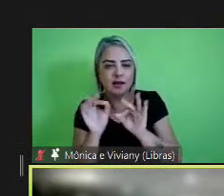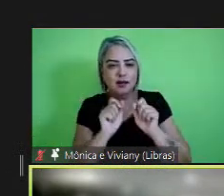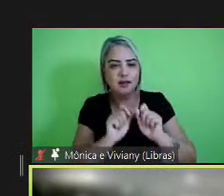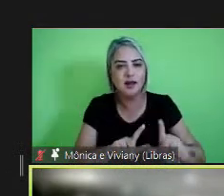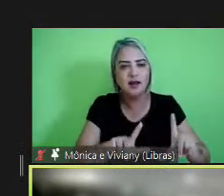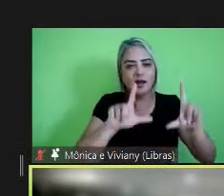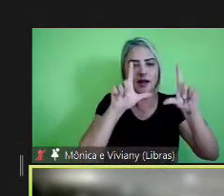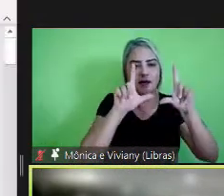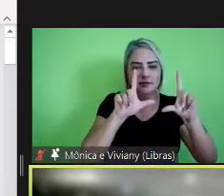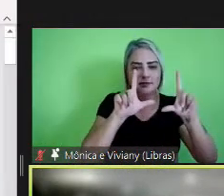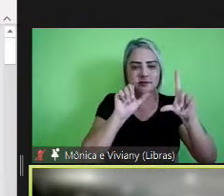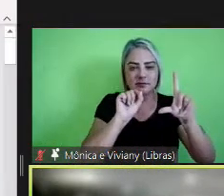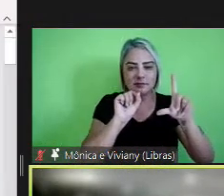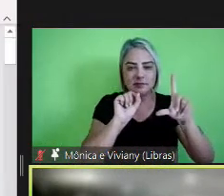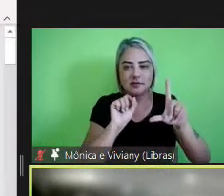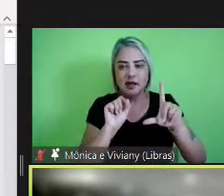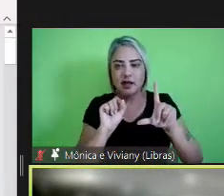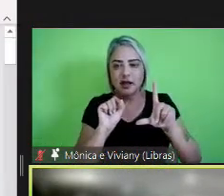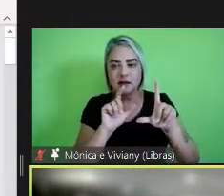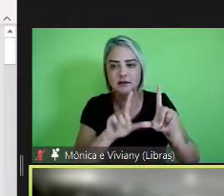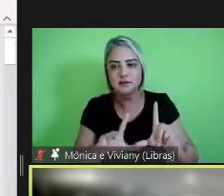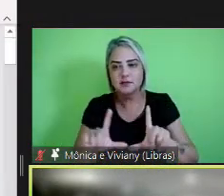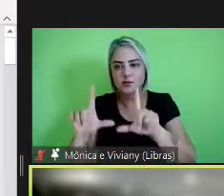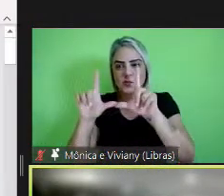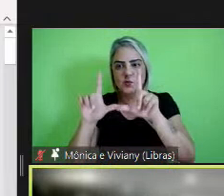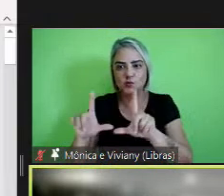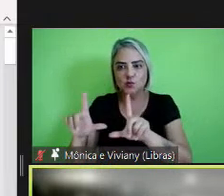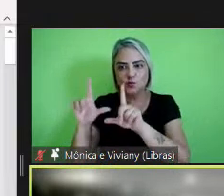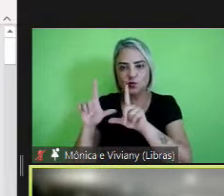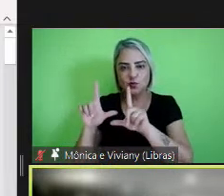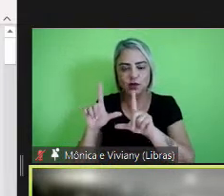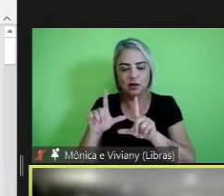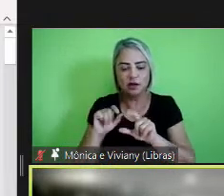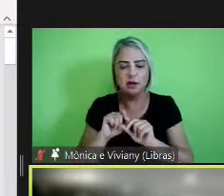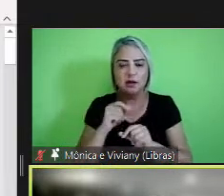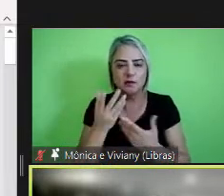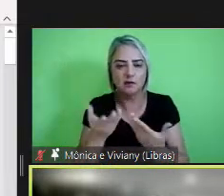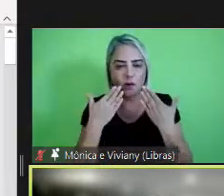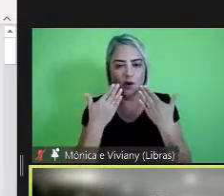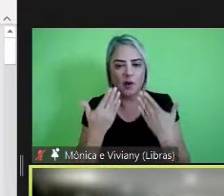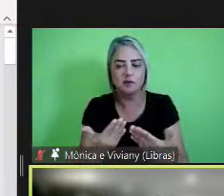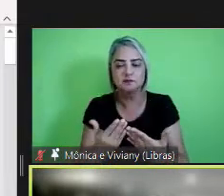screen. Just put this on.